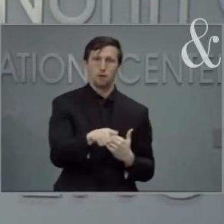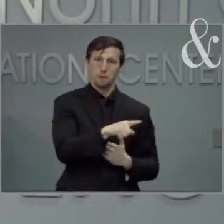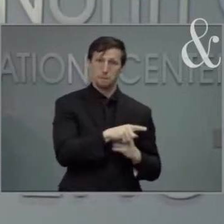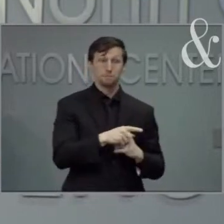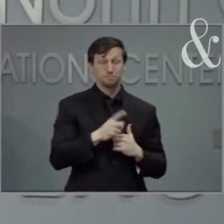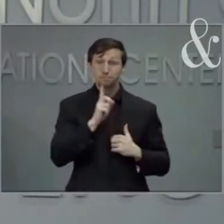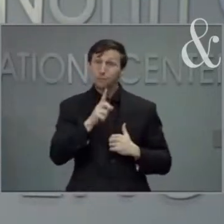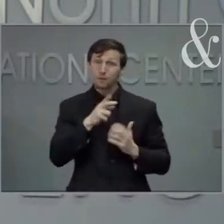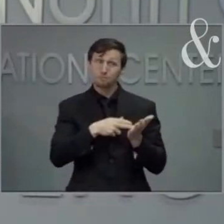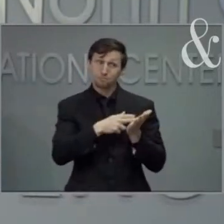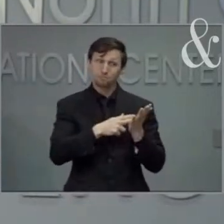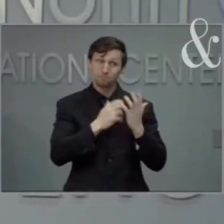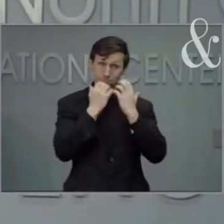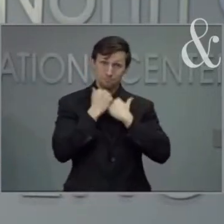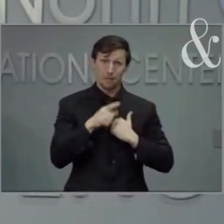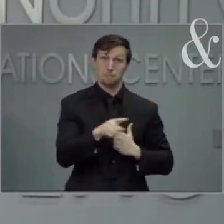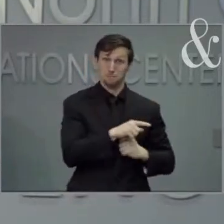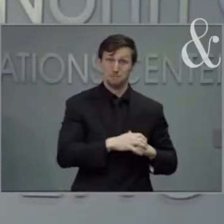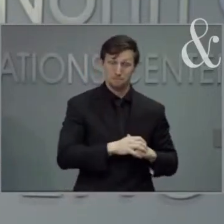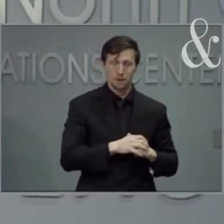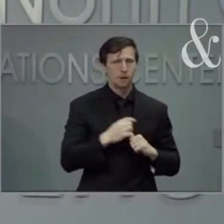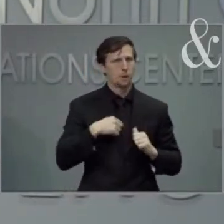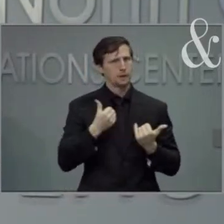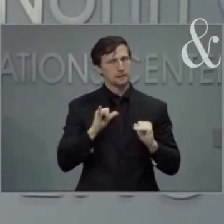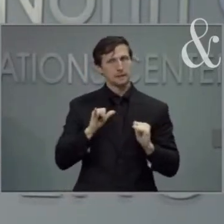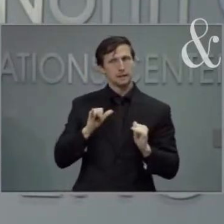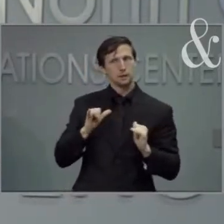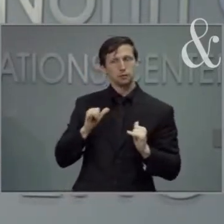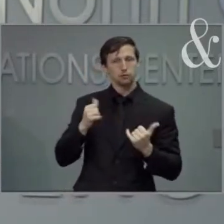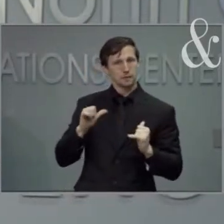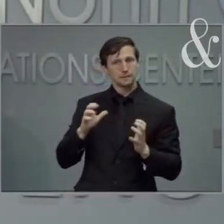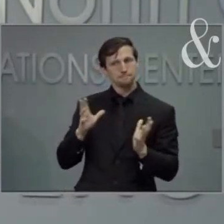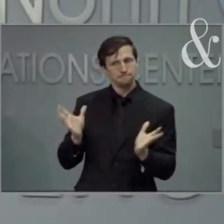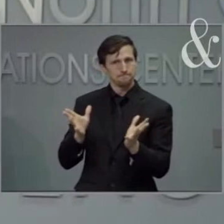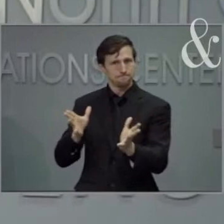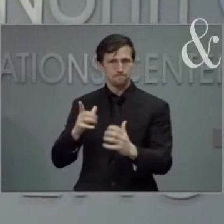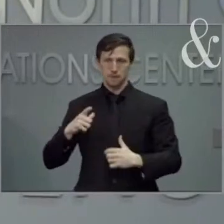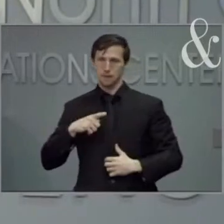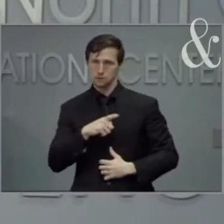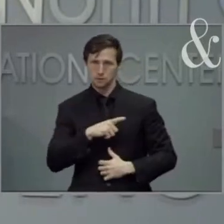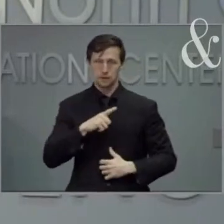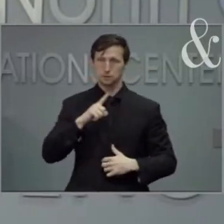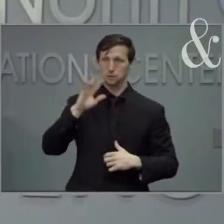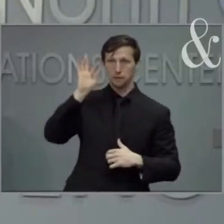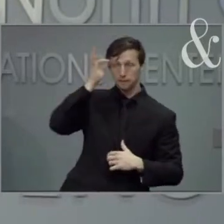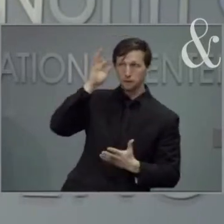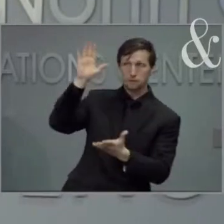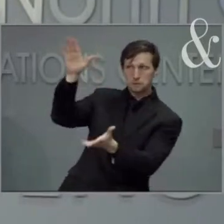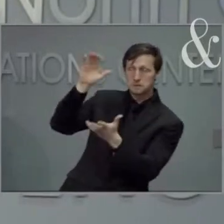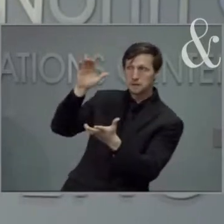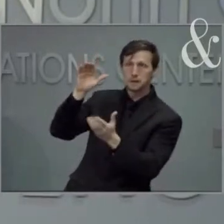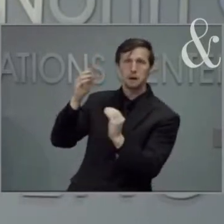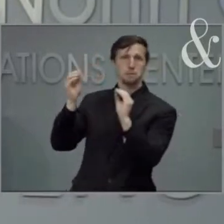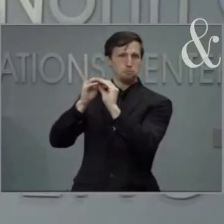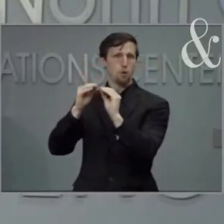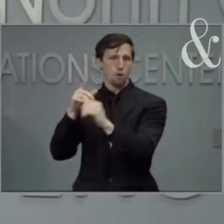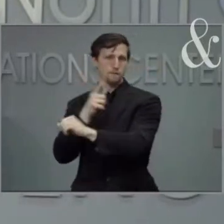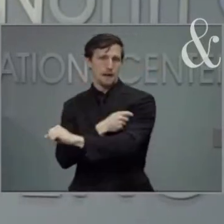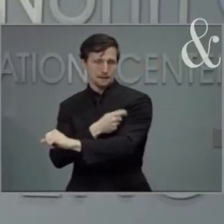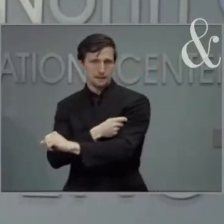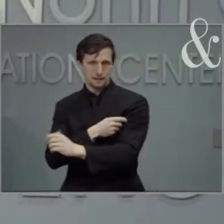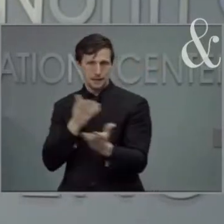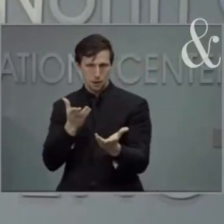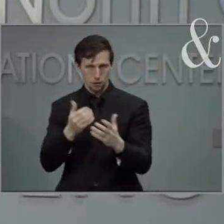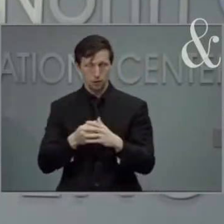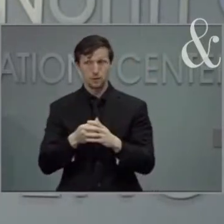do. And we're continuing to push the administration hard to get us more vaccine in North Carolina. We want to get to